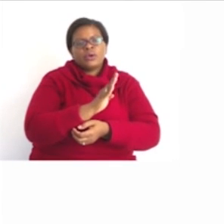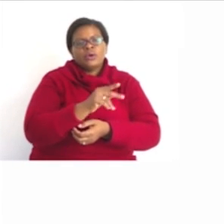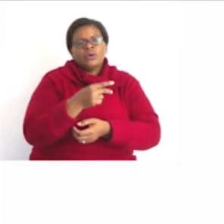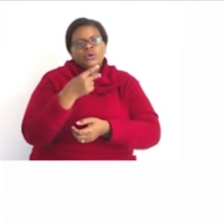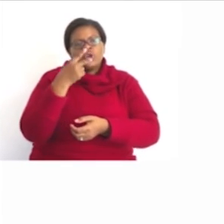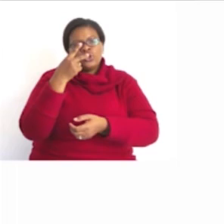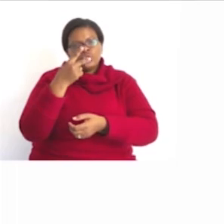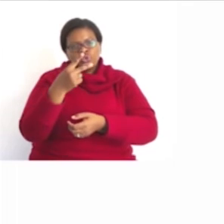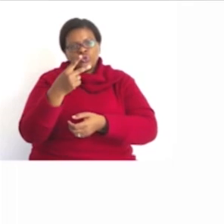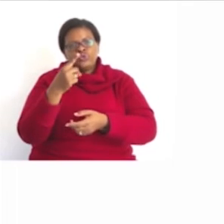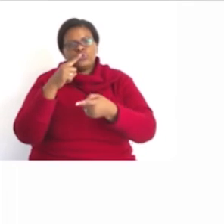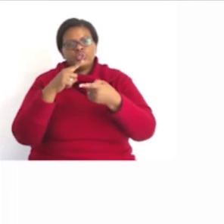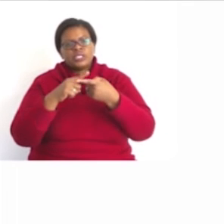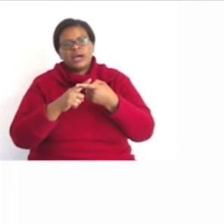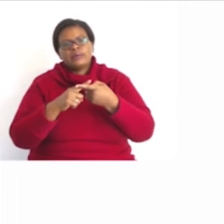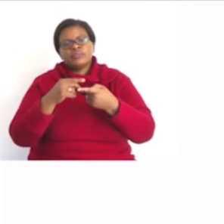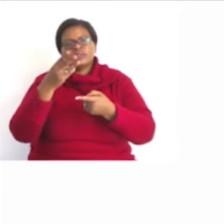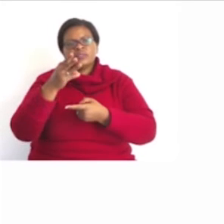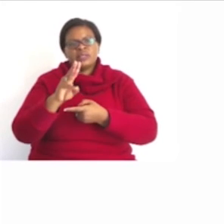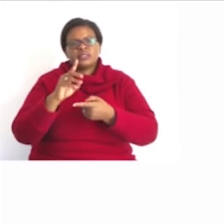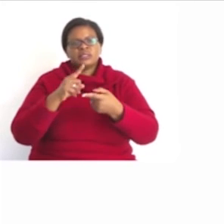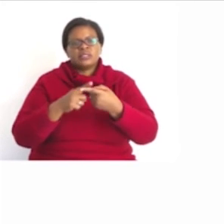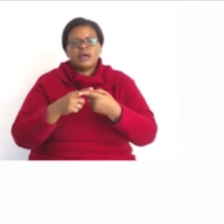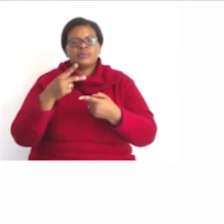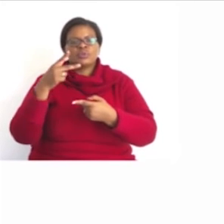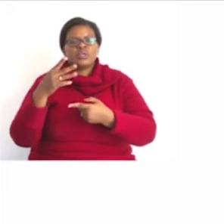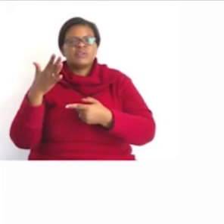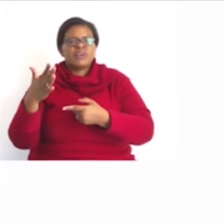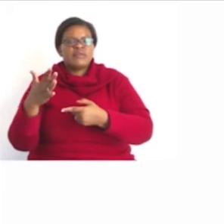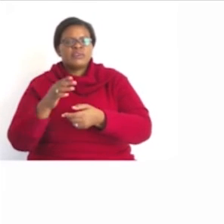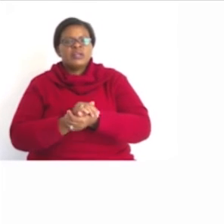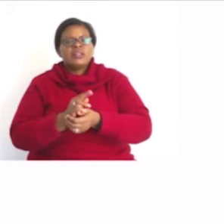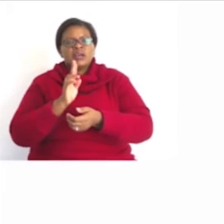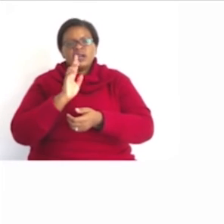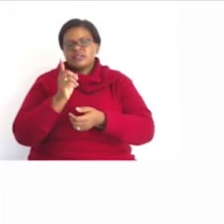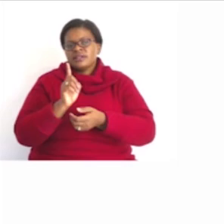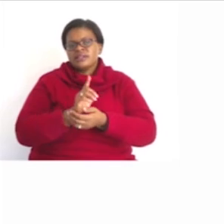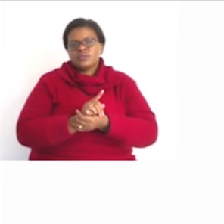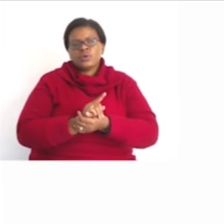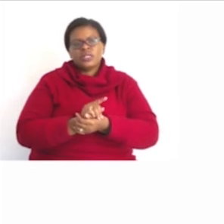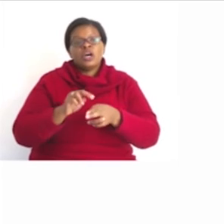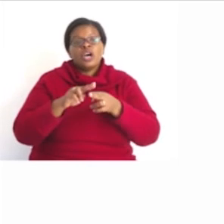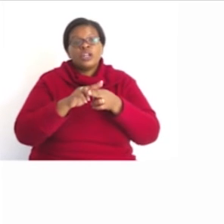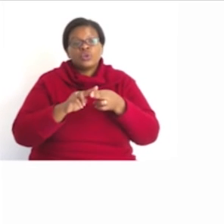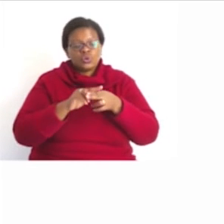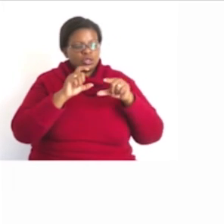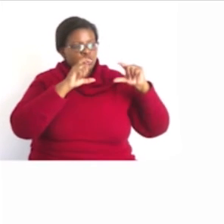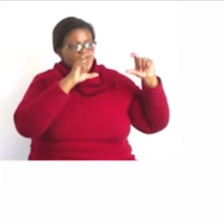property. B, 2 times 6 times 25. What will be the